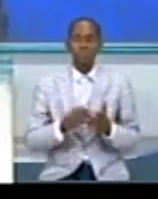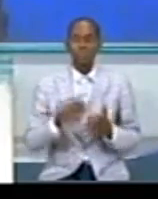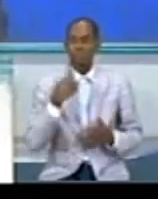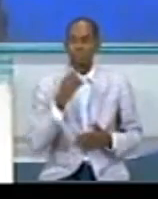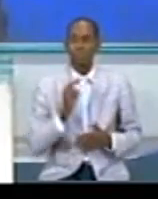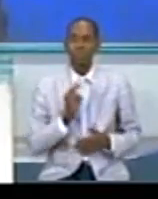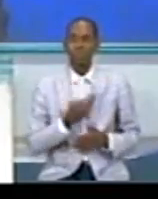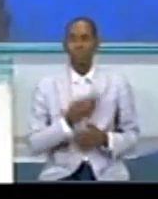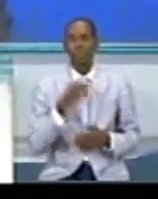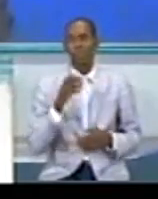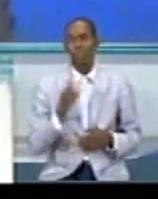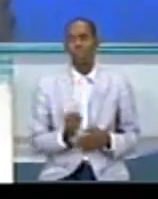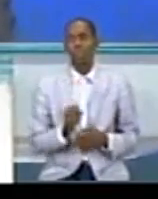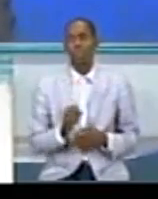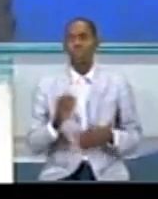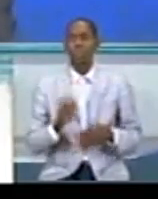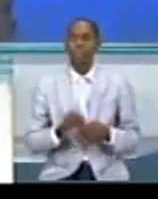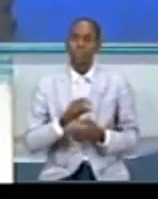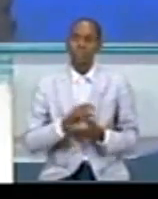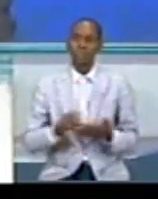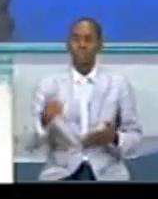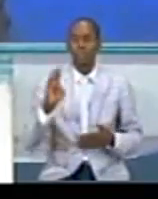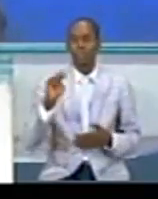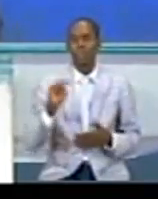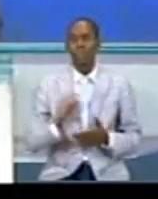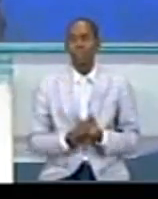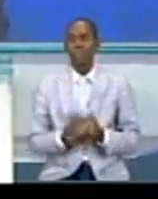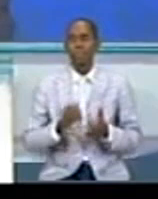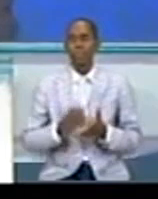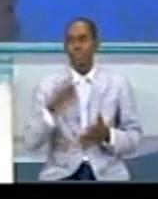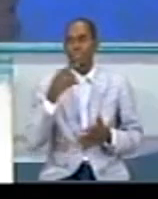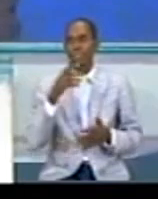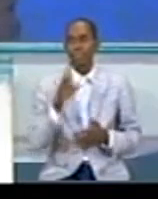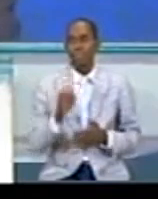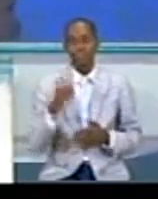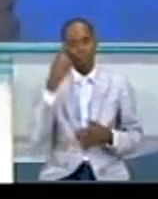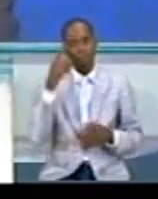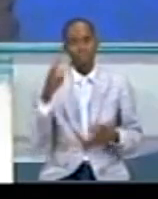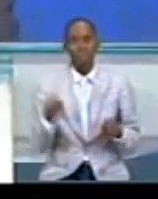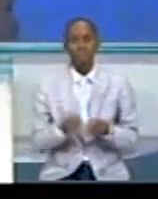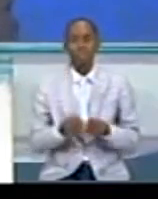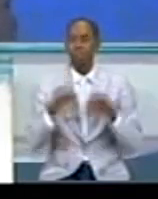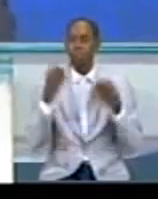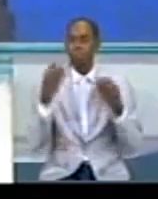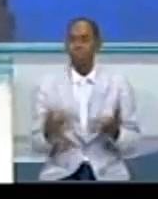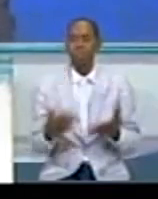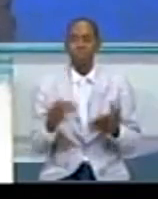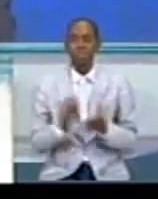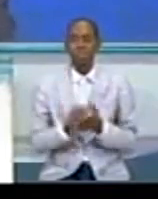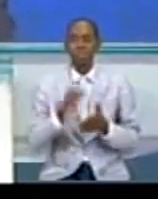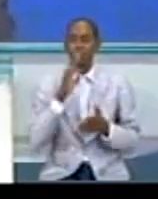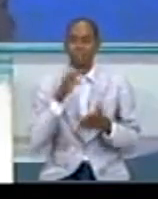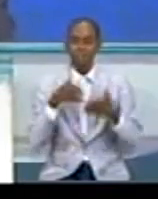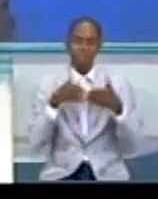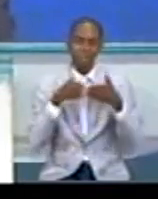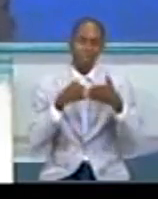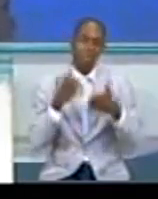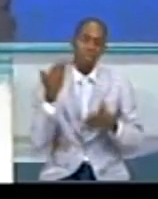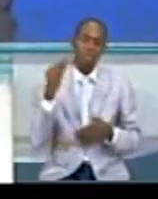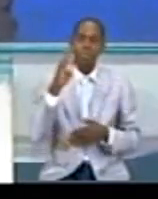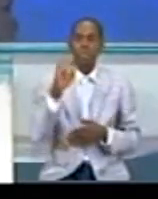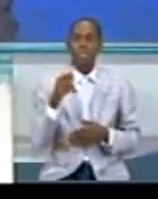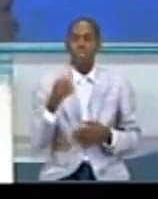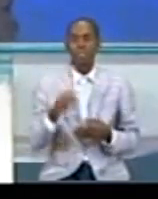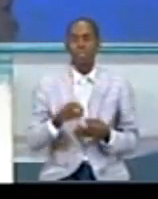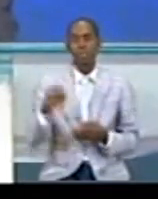us in verse 14, it says, for as many as are led by the Spirit of